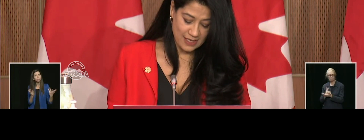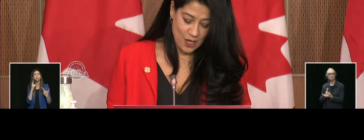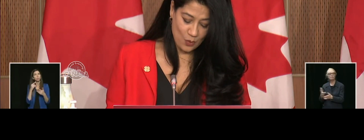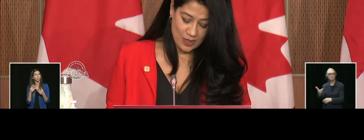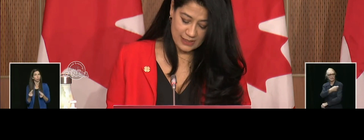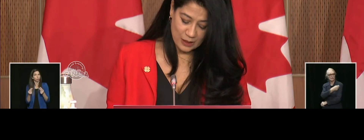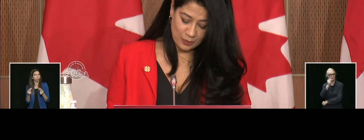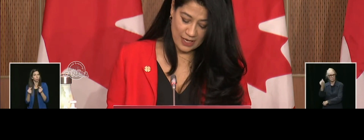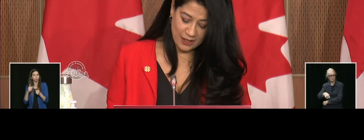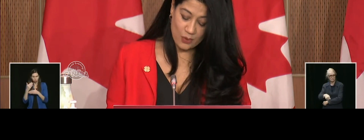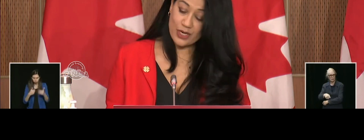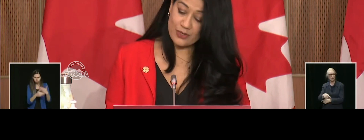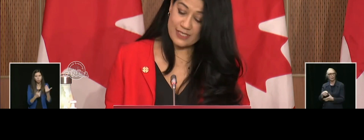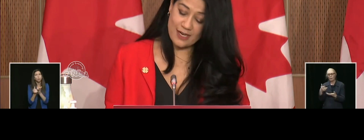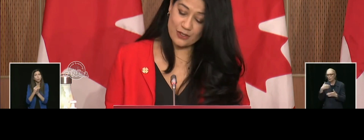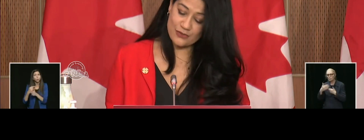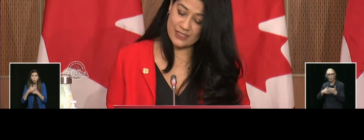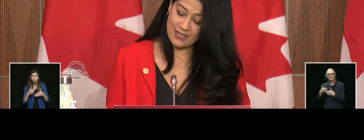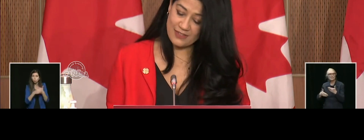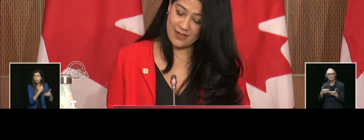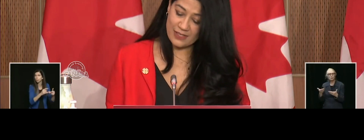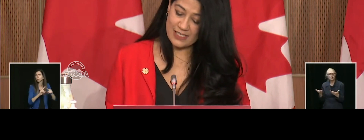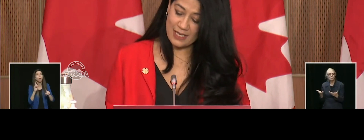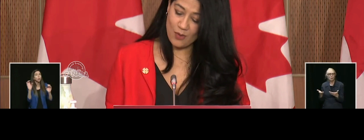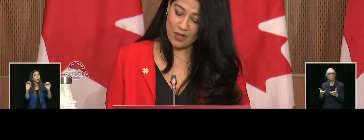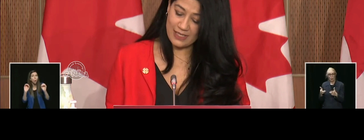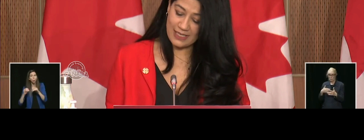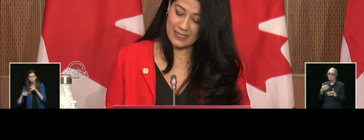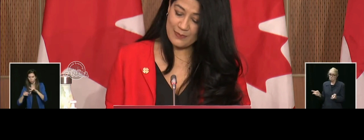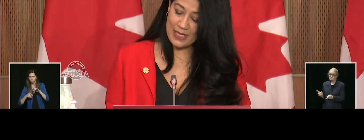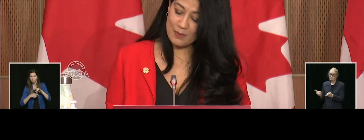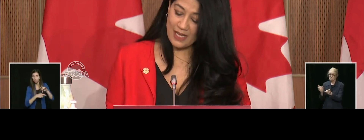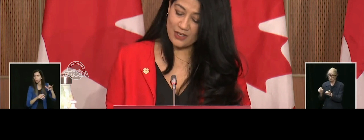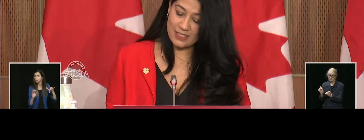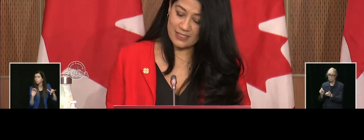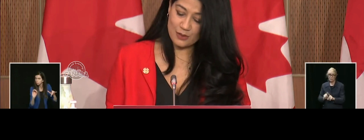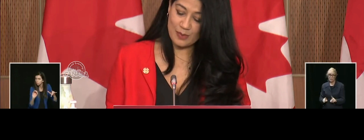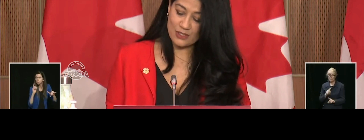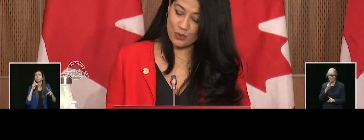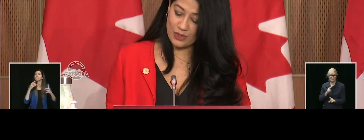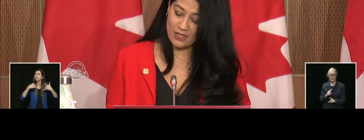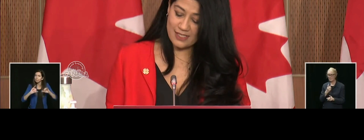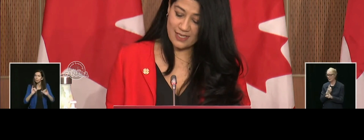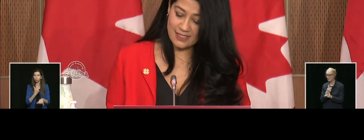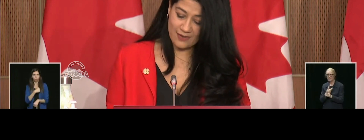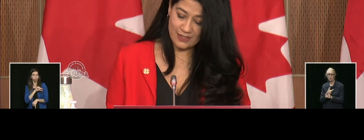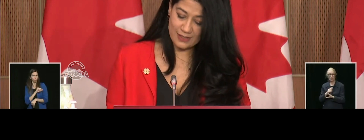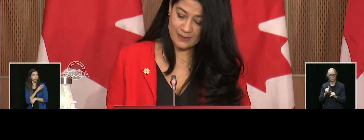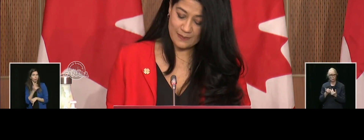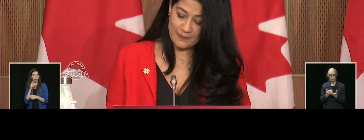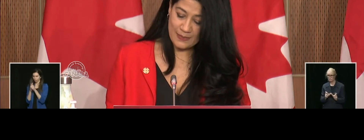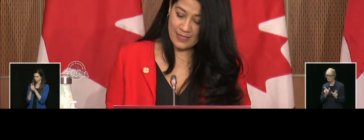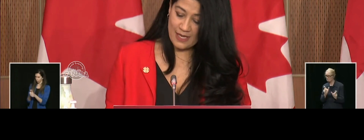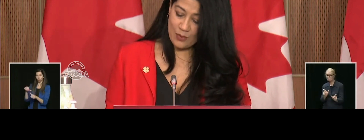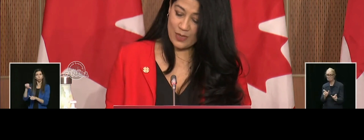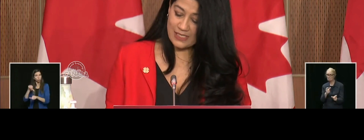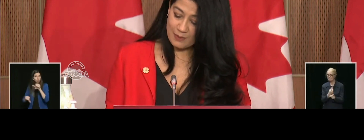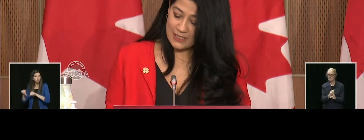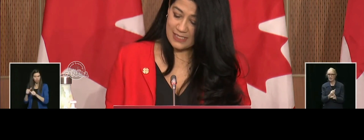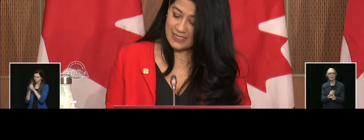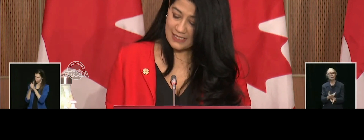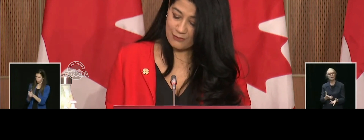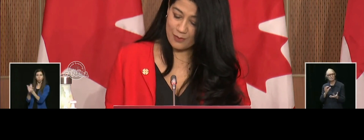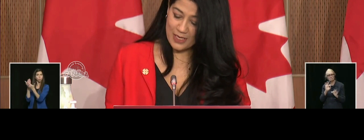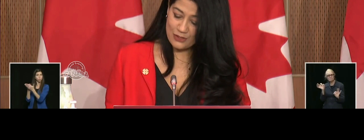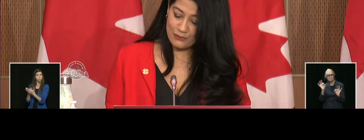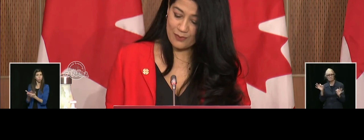process while still applying our rigorous standards for safety, efficacy, and quality and making our decision based only on science and evidence. We accepted